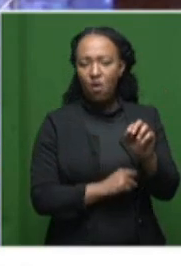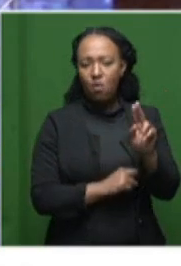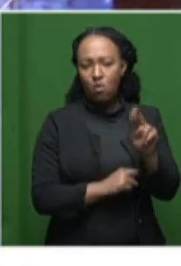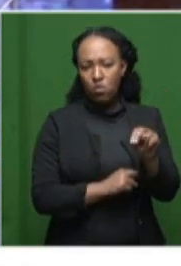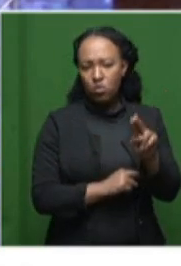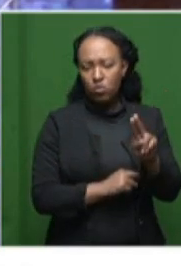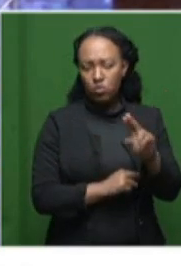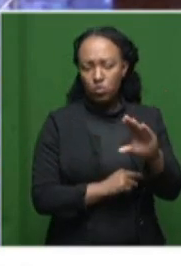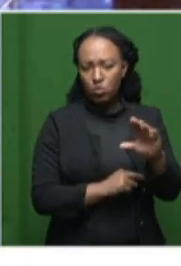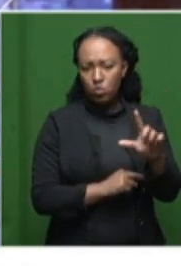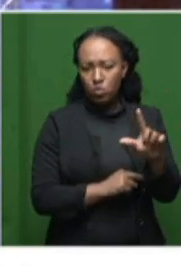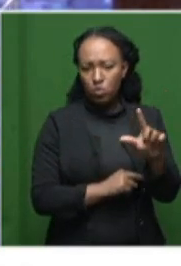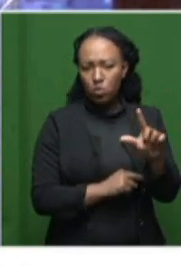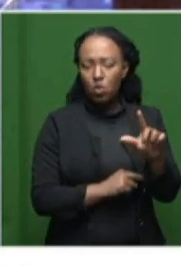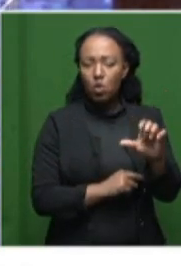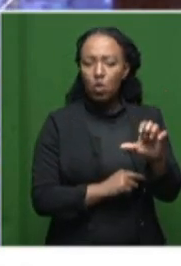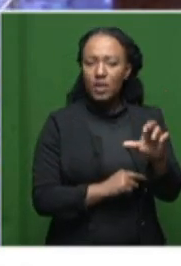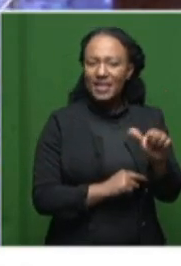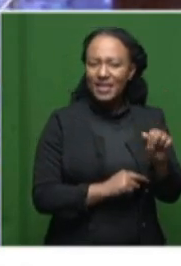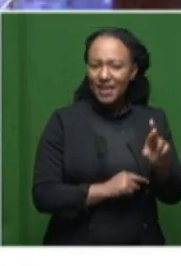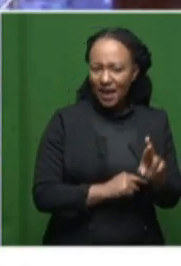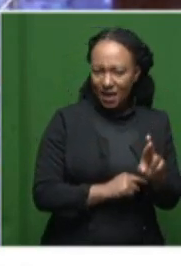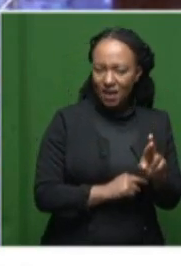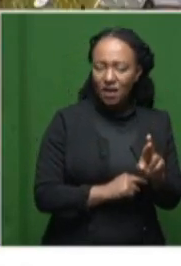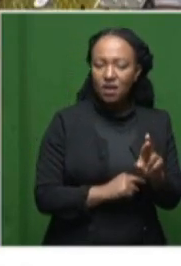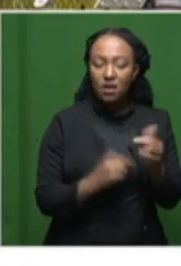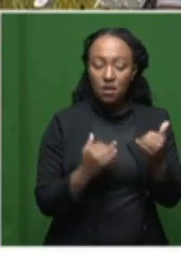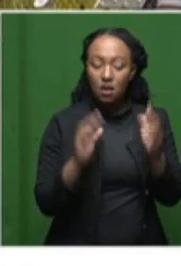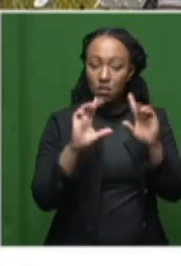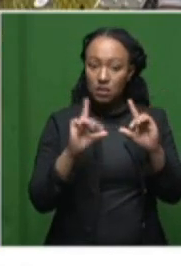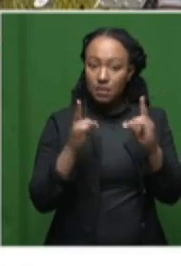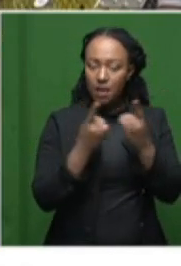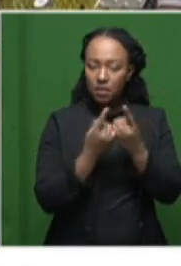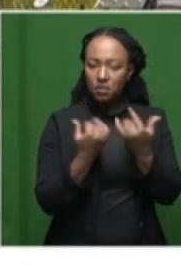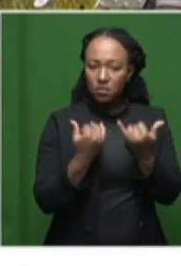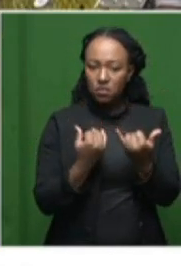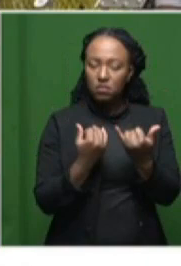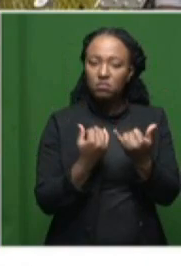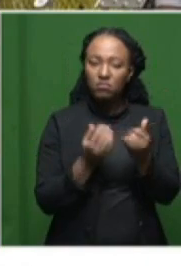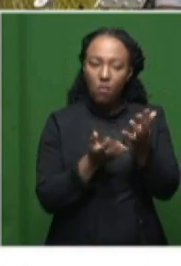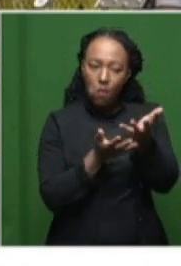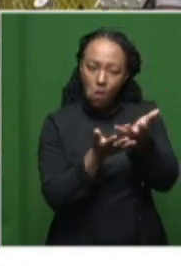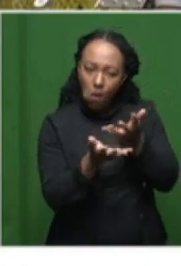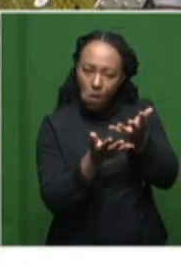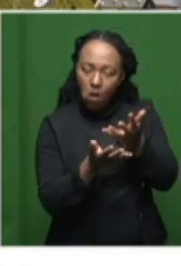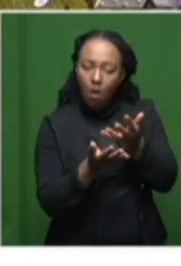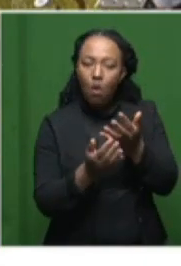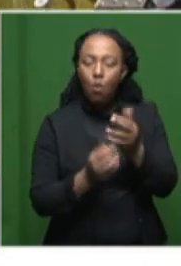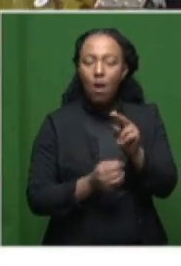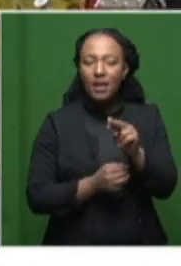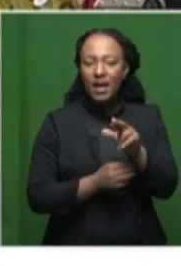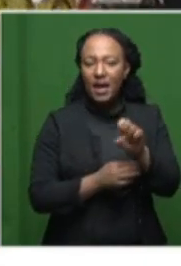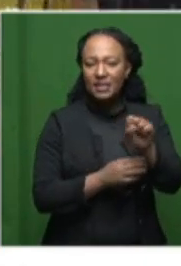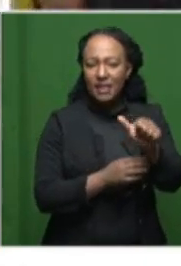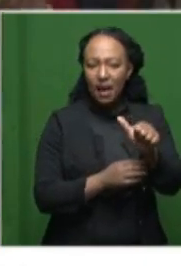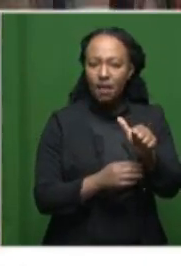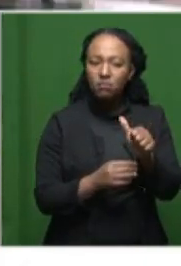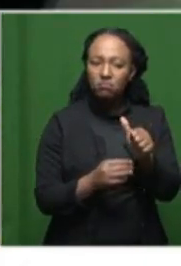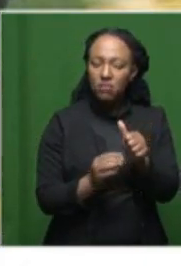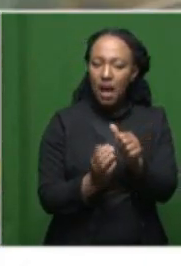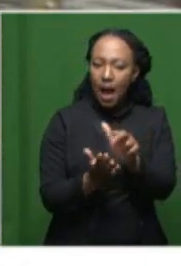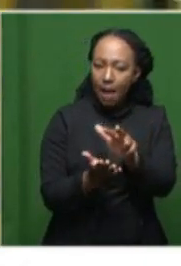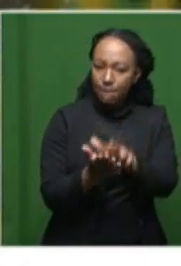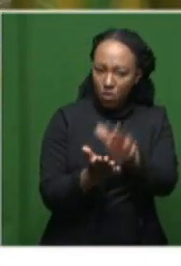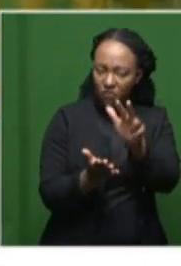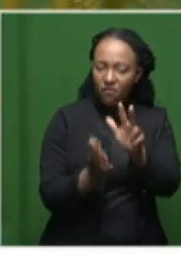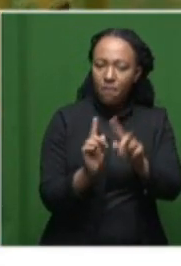at this stage, the department is busy addressing the NERSA suspensive conditions before we proceed